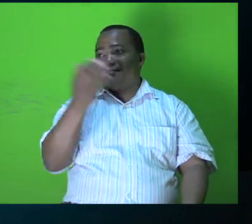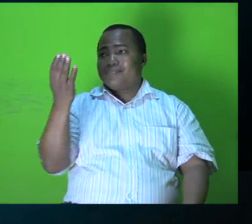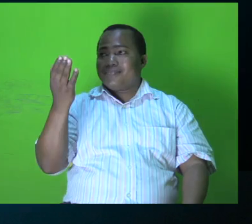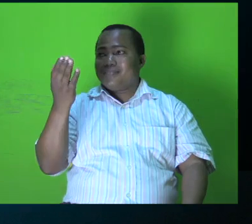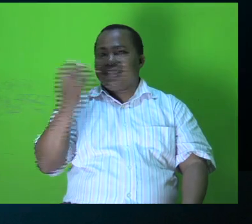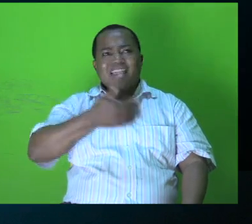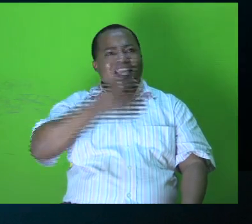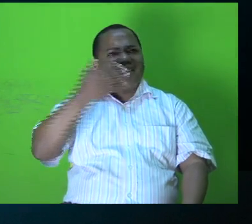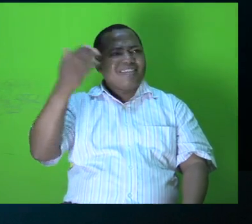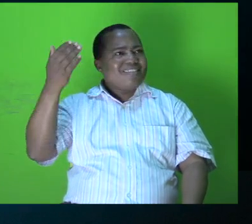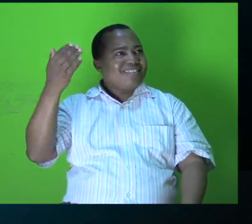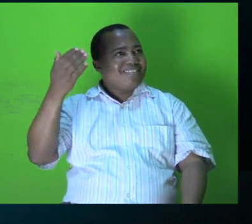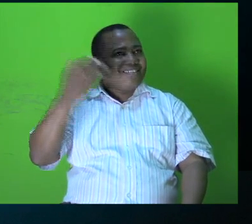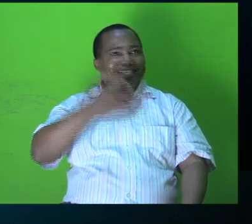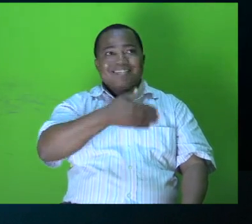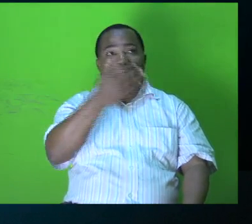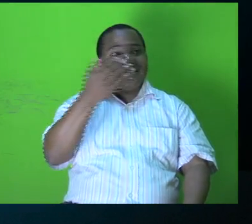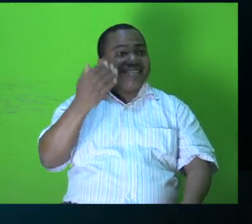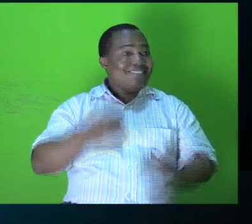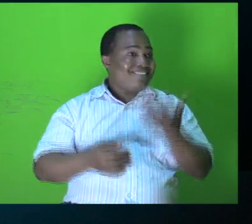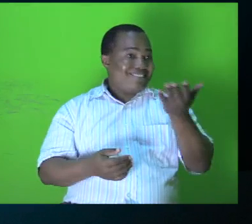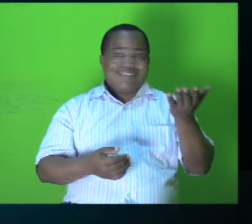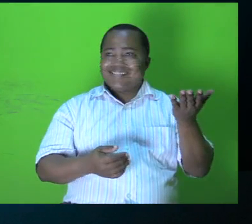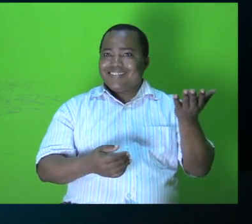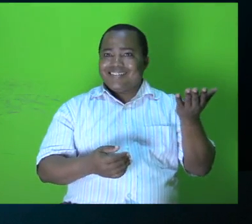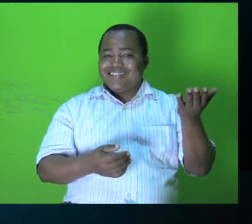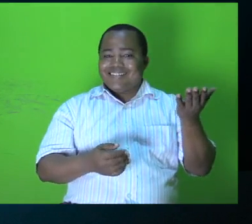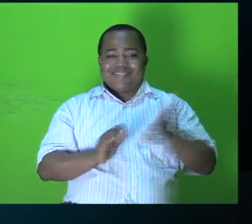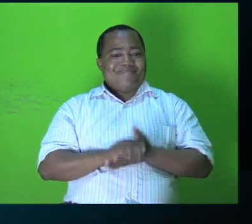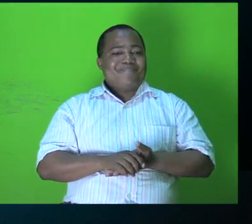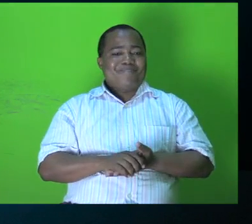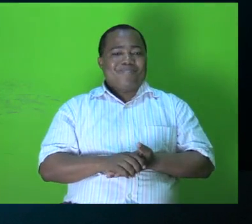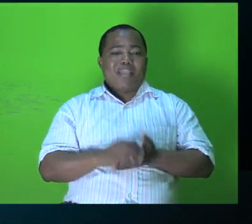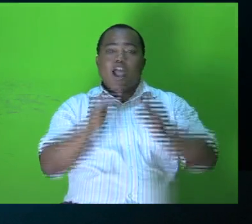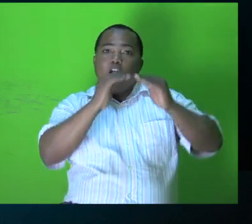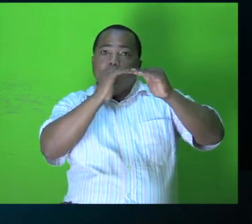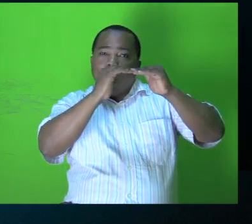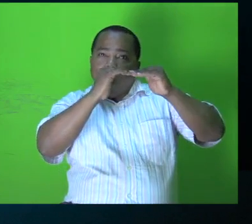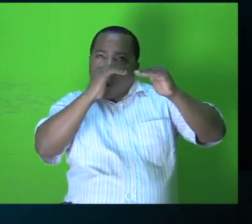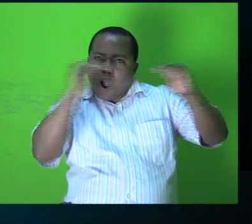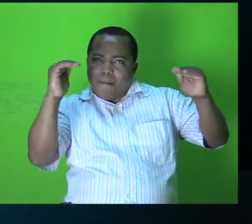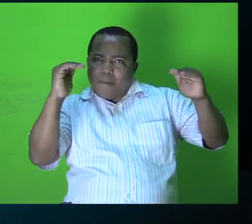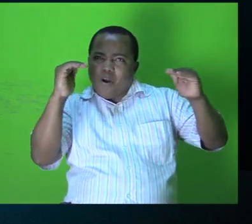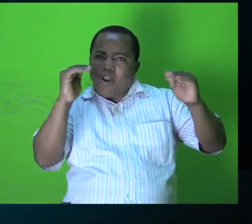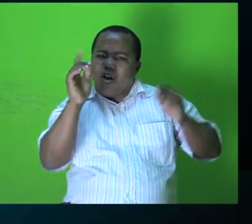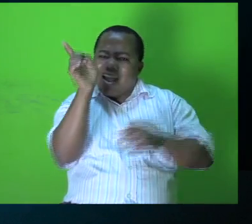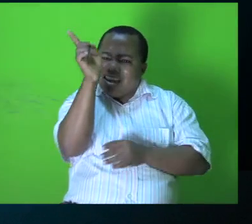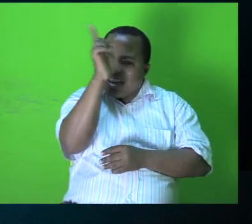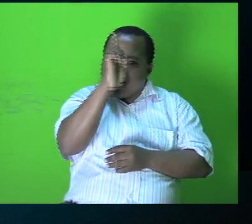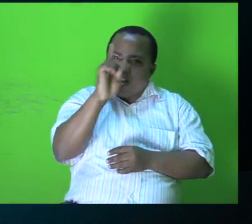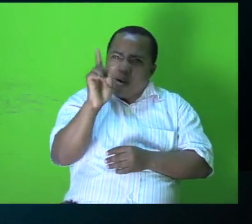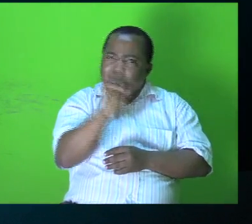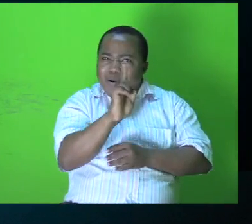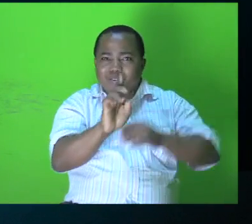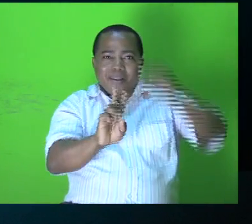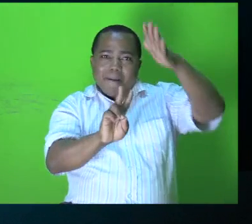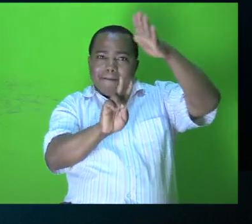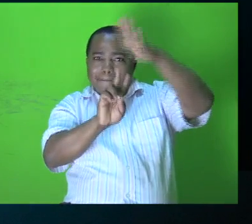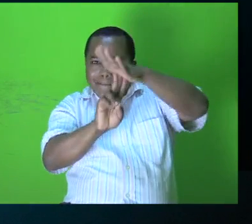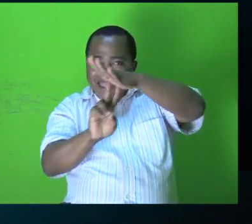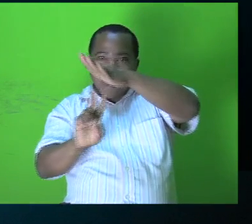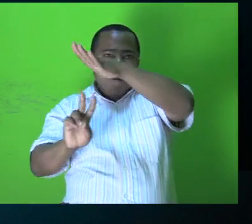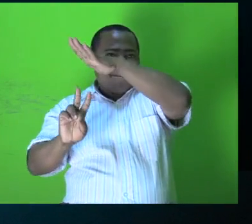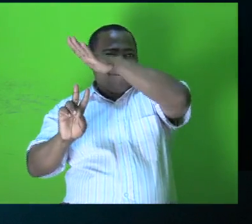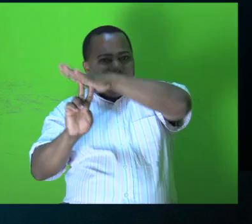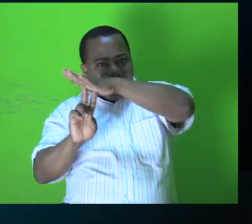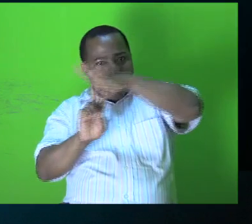The next one is the homologous chromosome pair up.